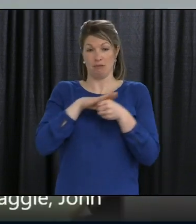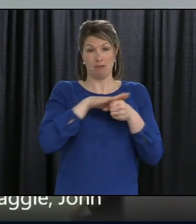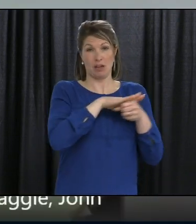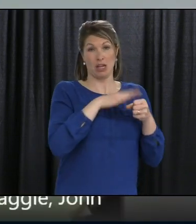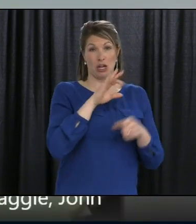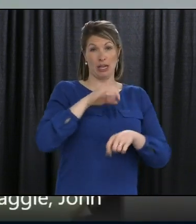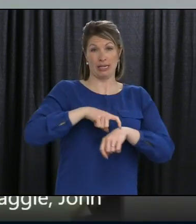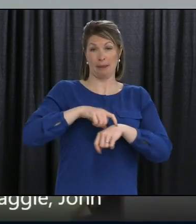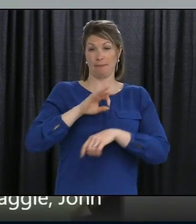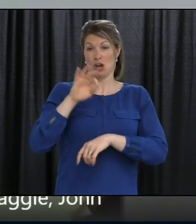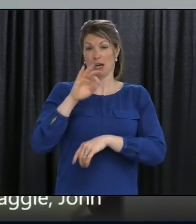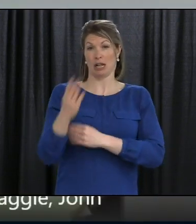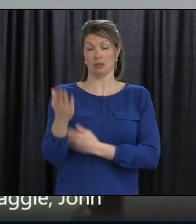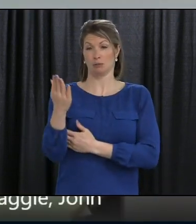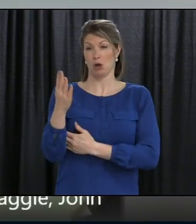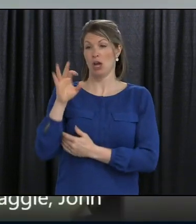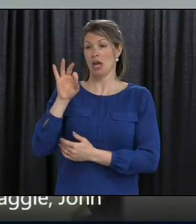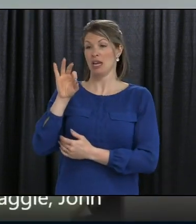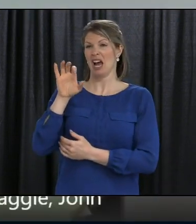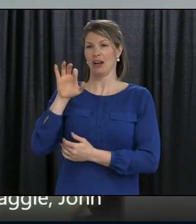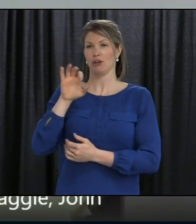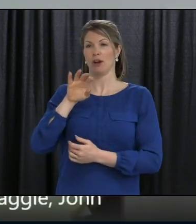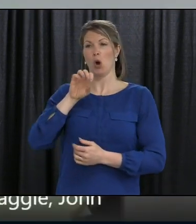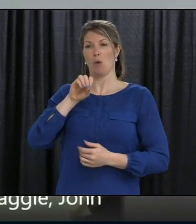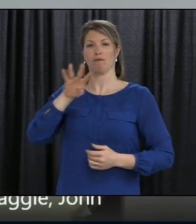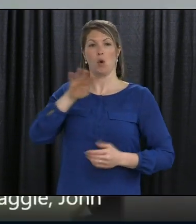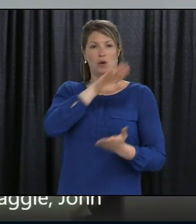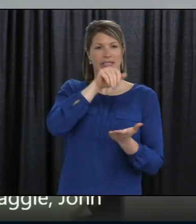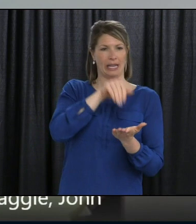o'clock this morning is 904 in Central,